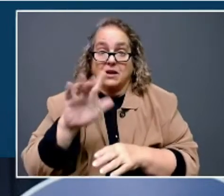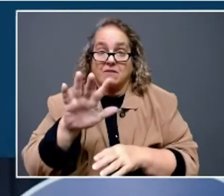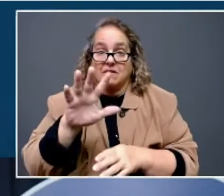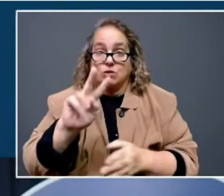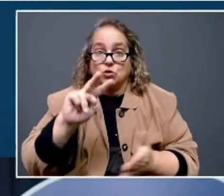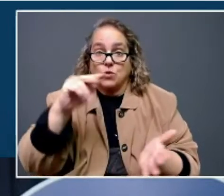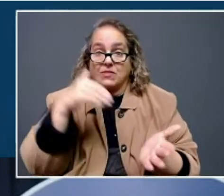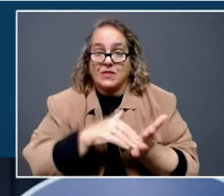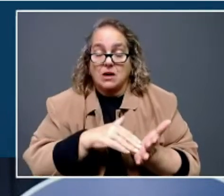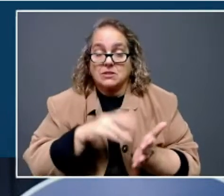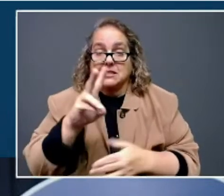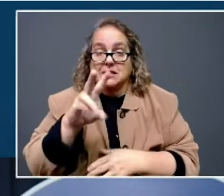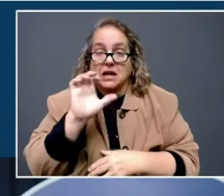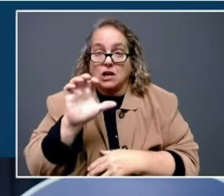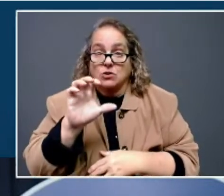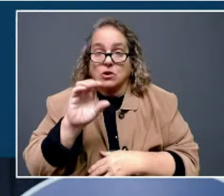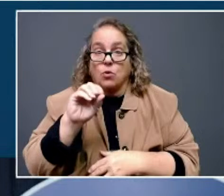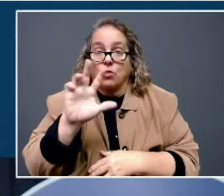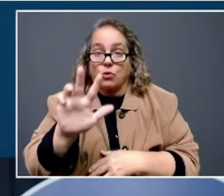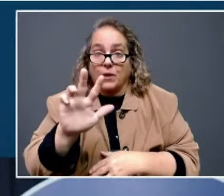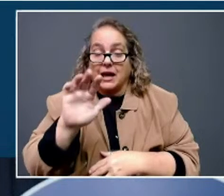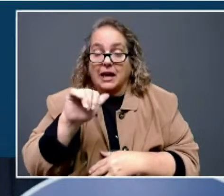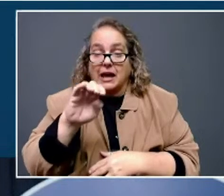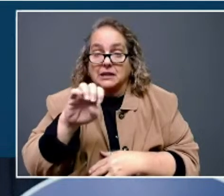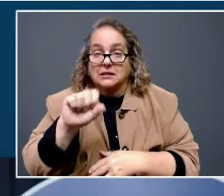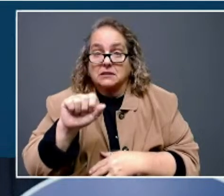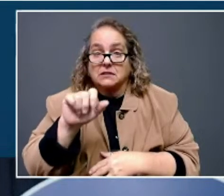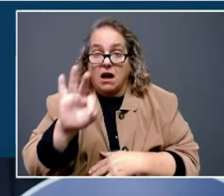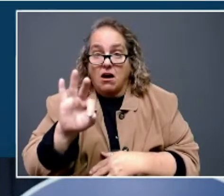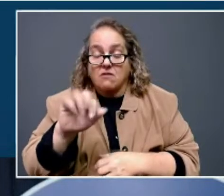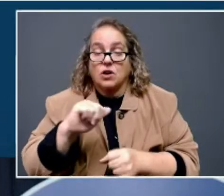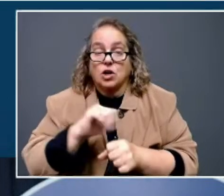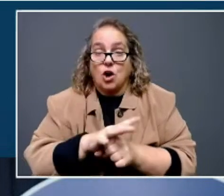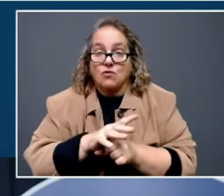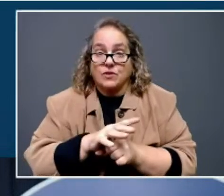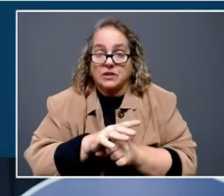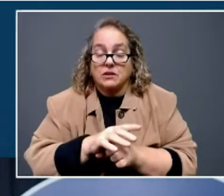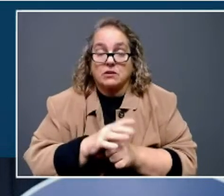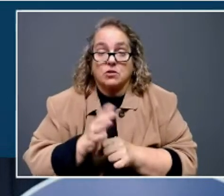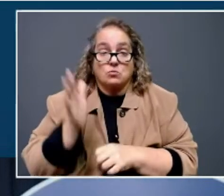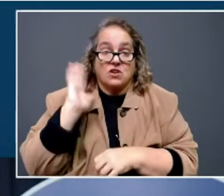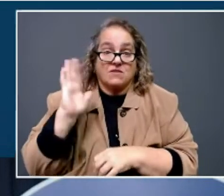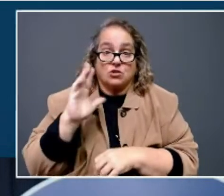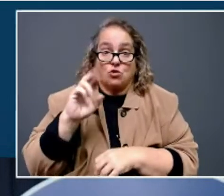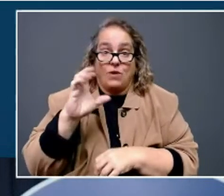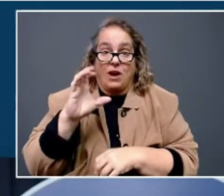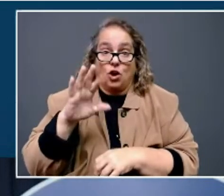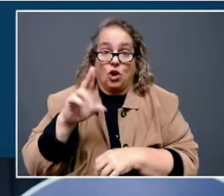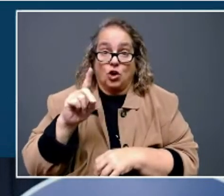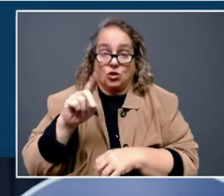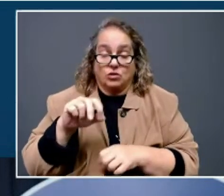52,603 cases of COVID-19. Our previous record was